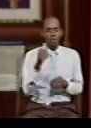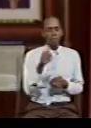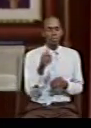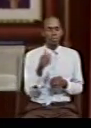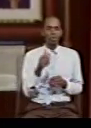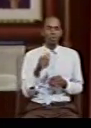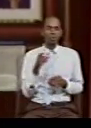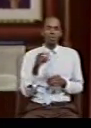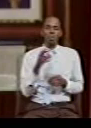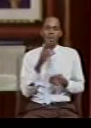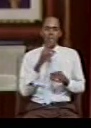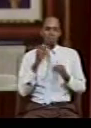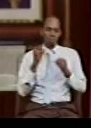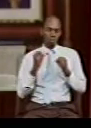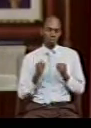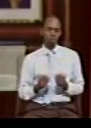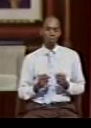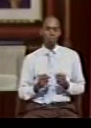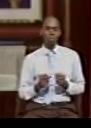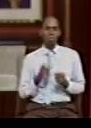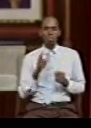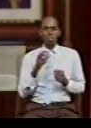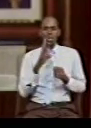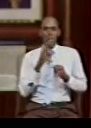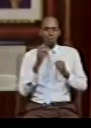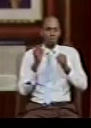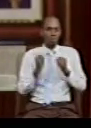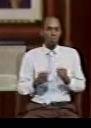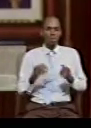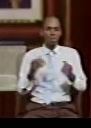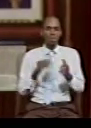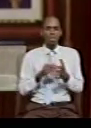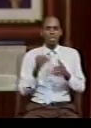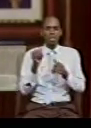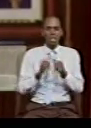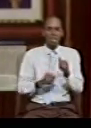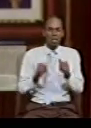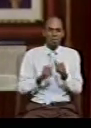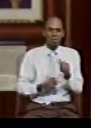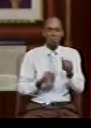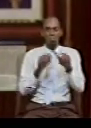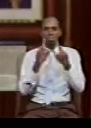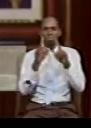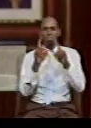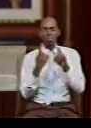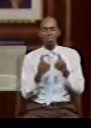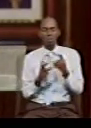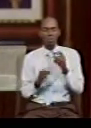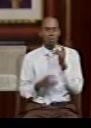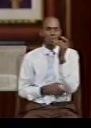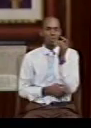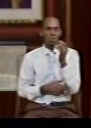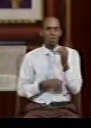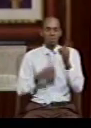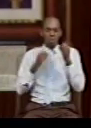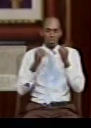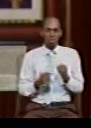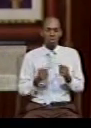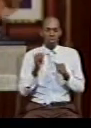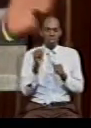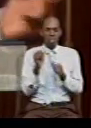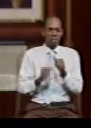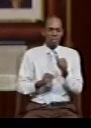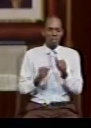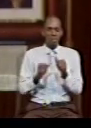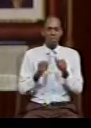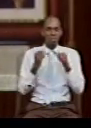strong. Strong against every trial. Strong against every difficulty. And